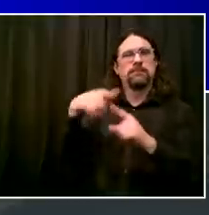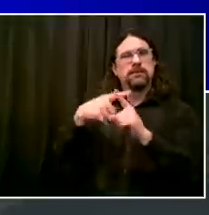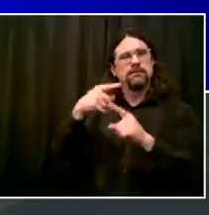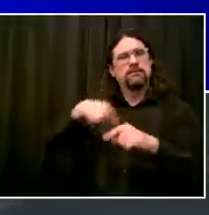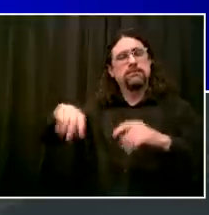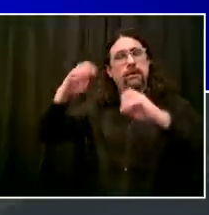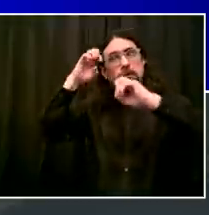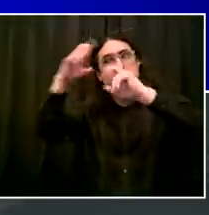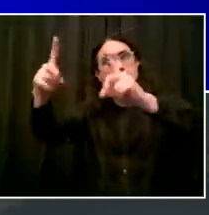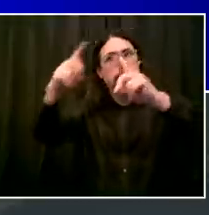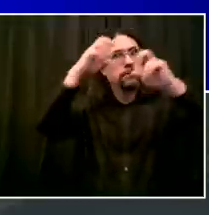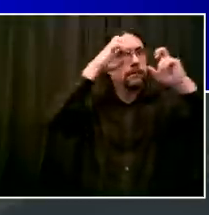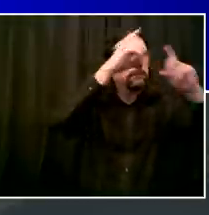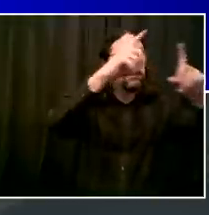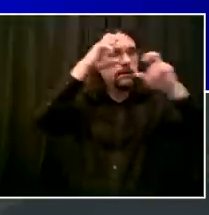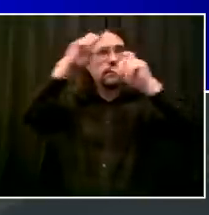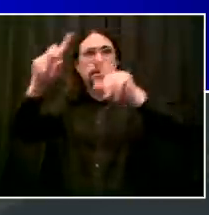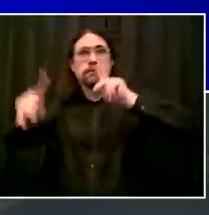coverings available, et cetera.